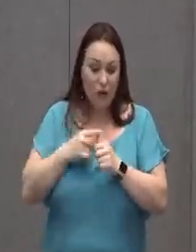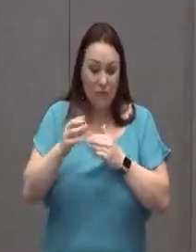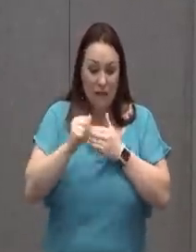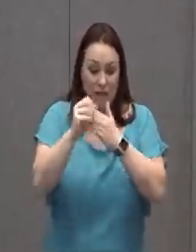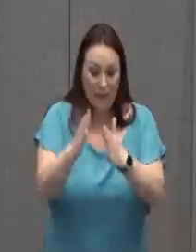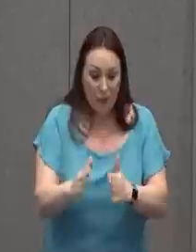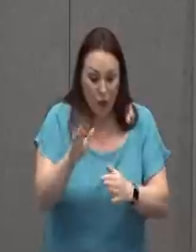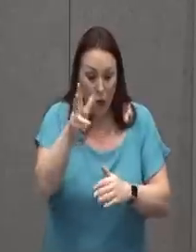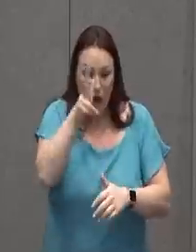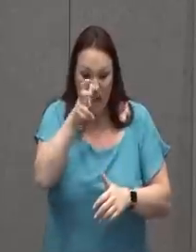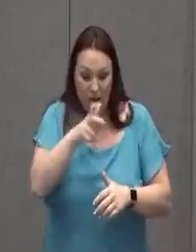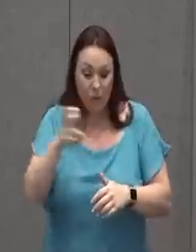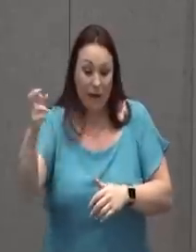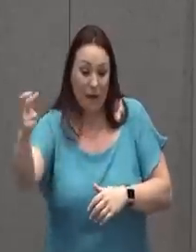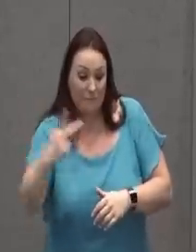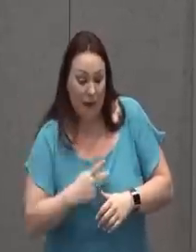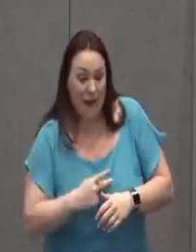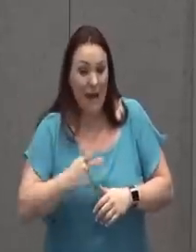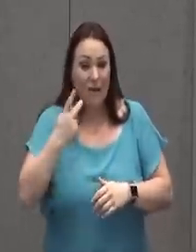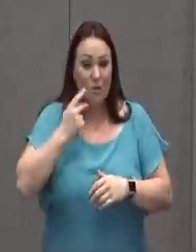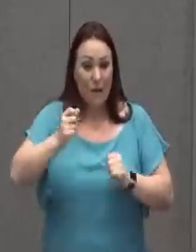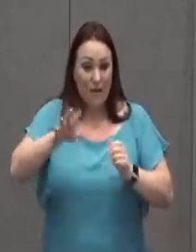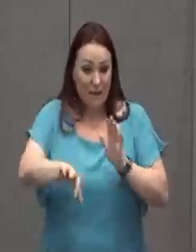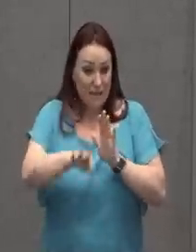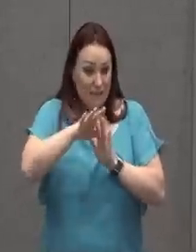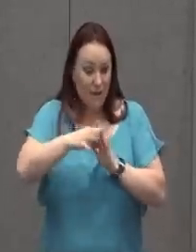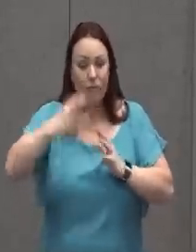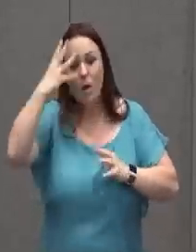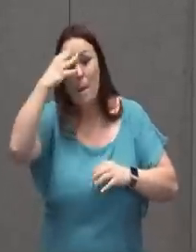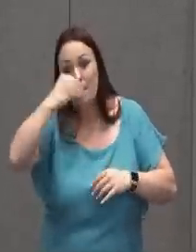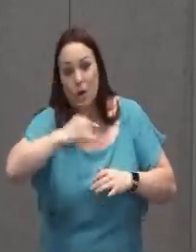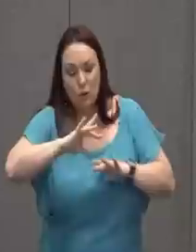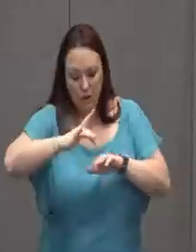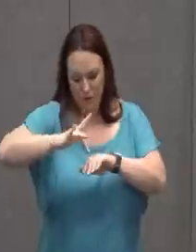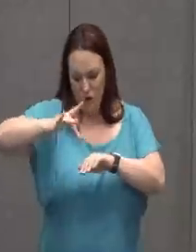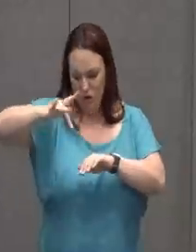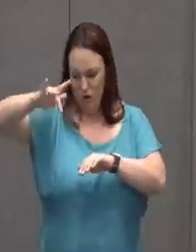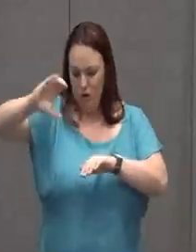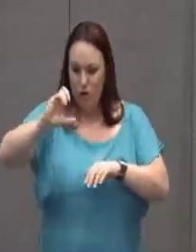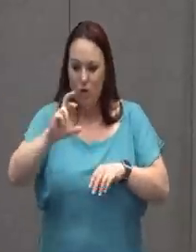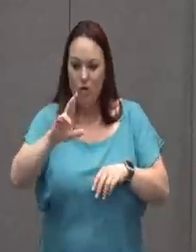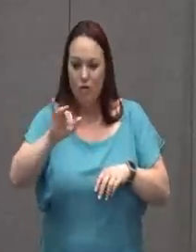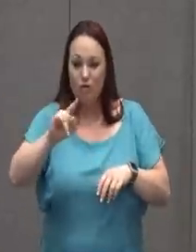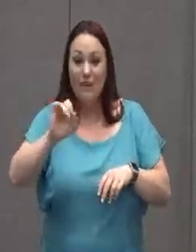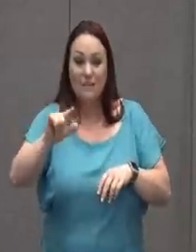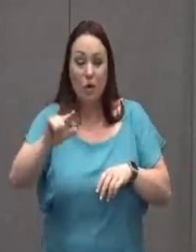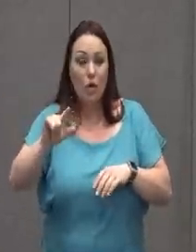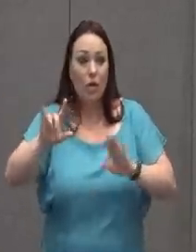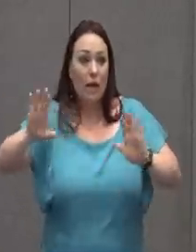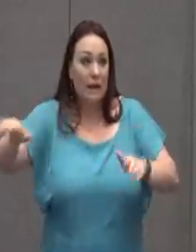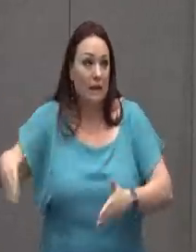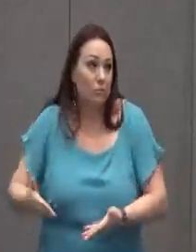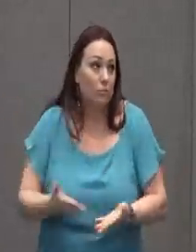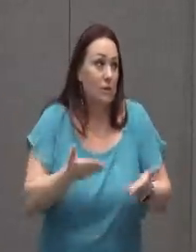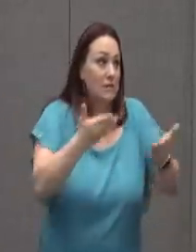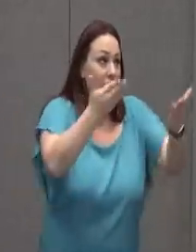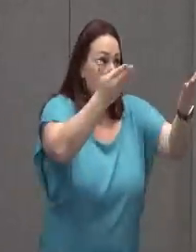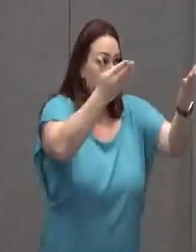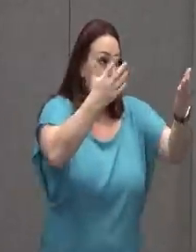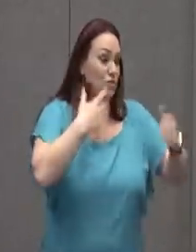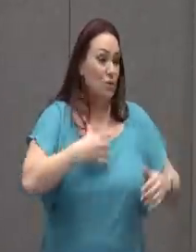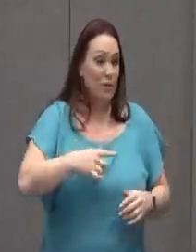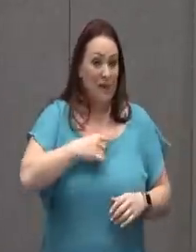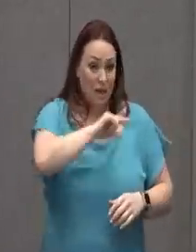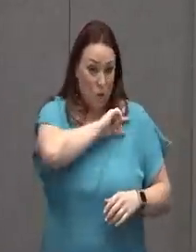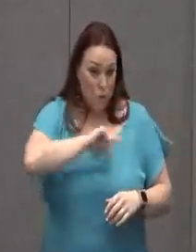a beautiful sparkling crystal. When the scout presented the crystal to the ant queen, she took a small bite,